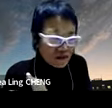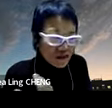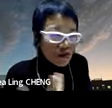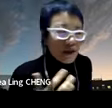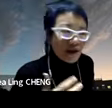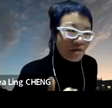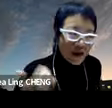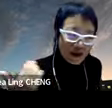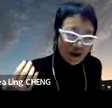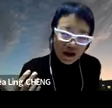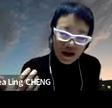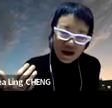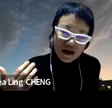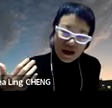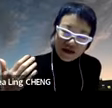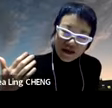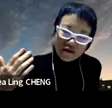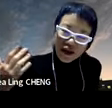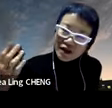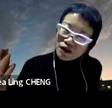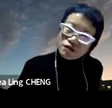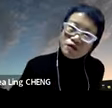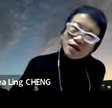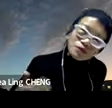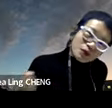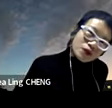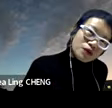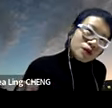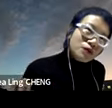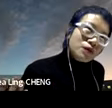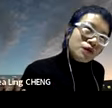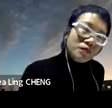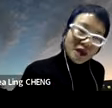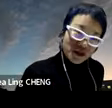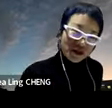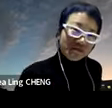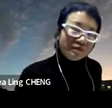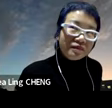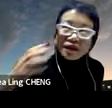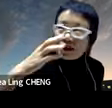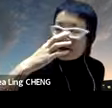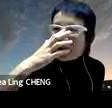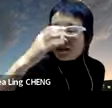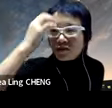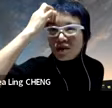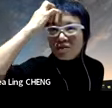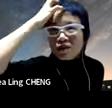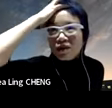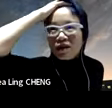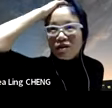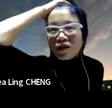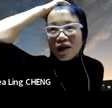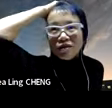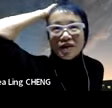they, you know, they find a lot of ways to pursue pleasure. And we